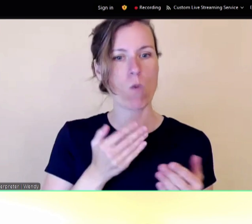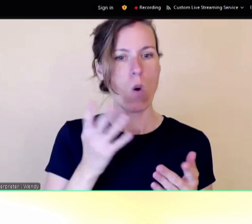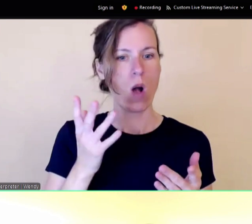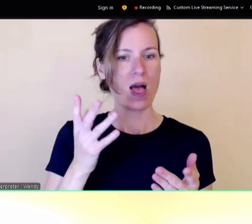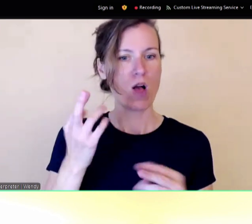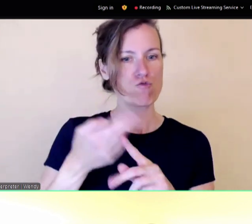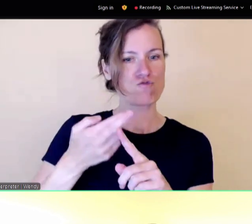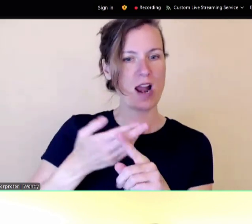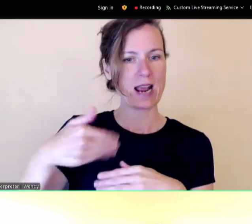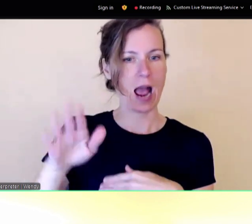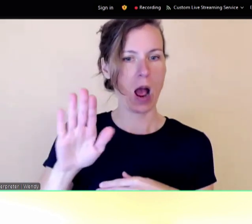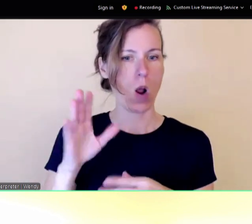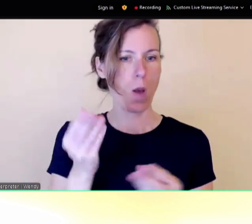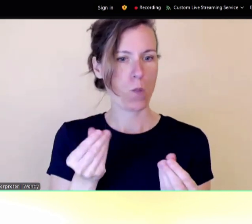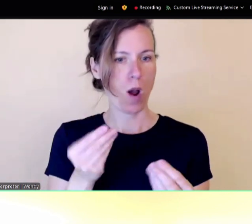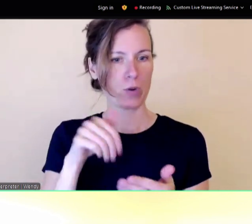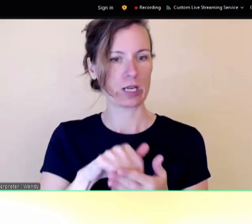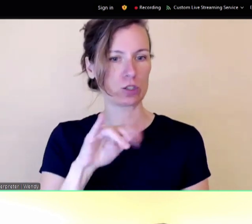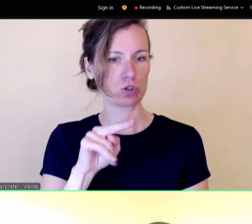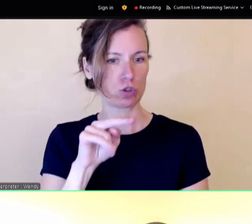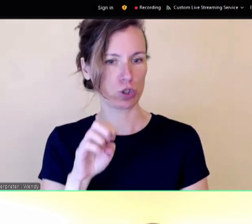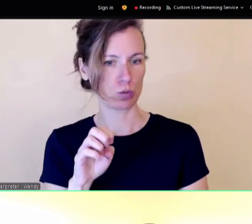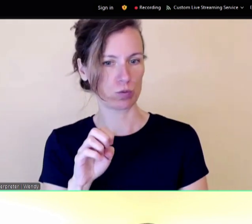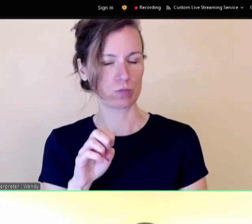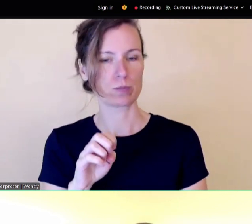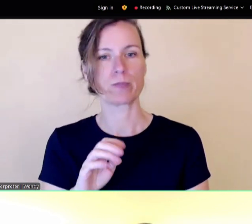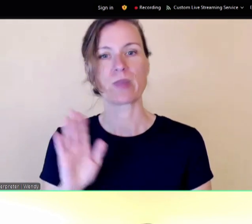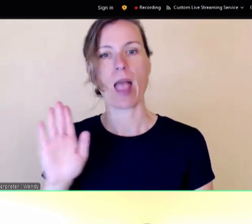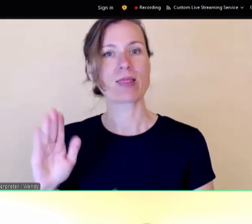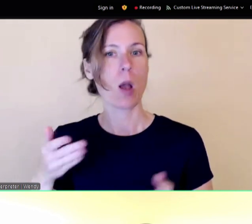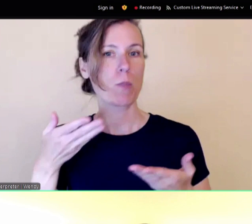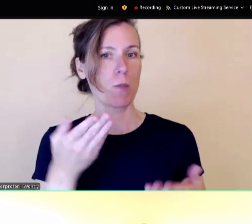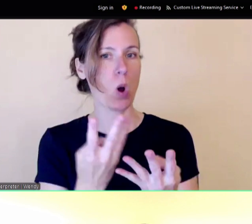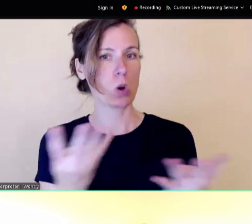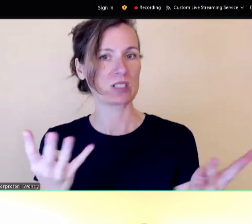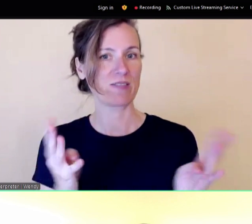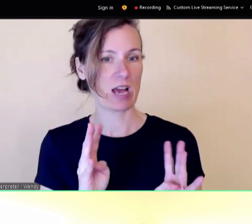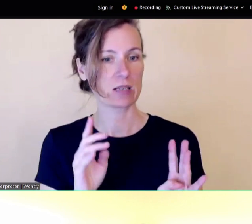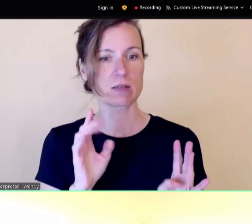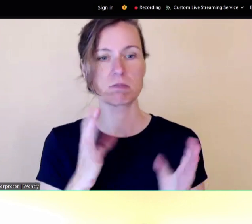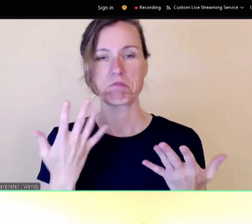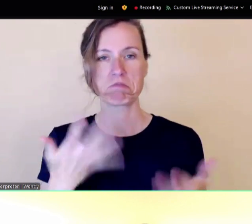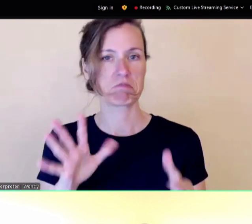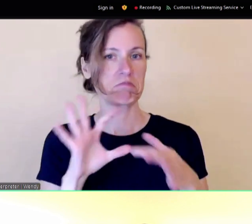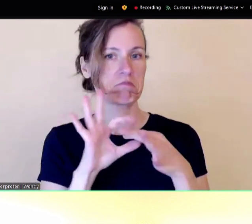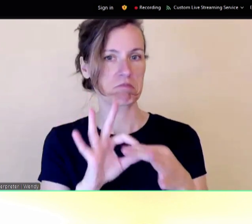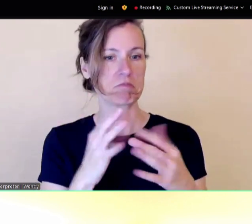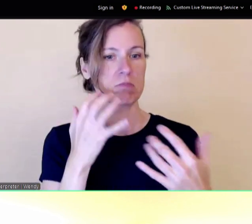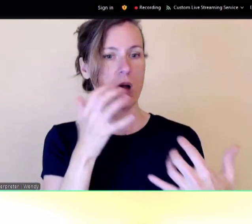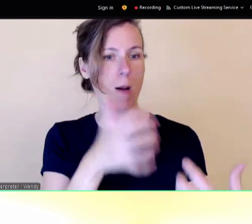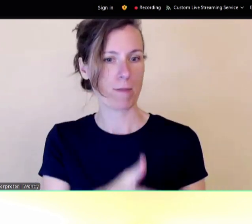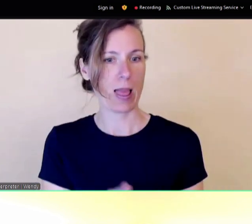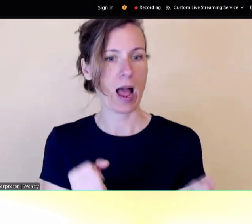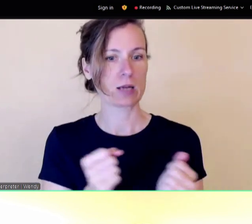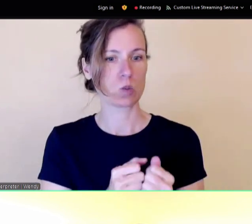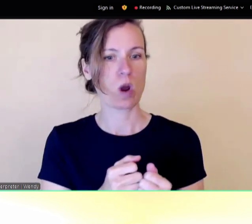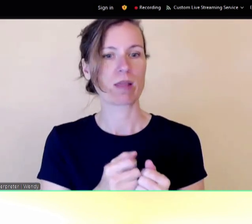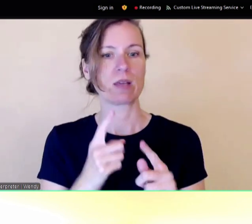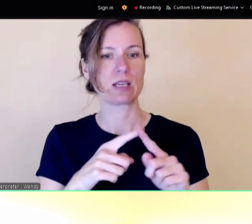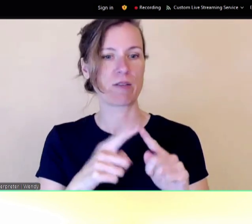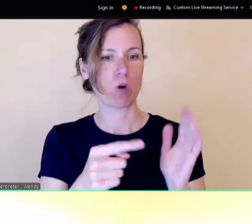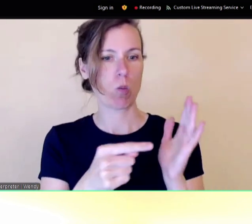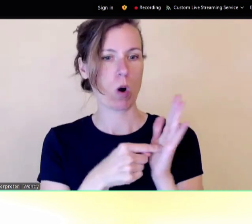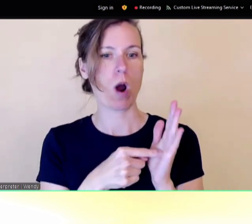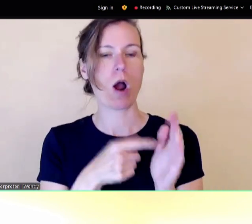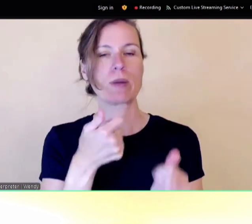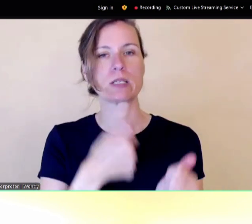fence complies with all dimensional and locational requirements under Section 8-9 of the